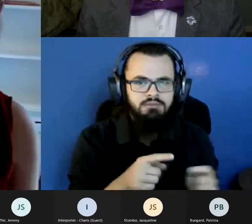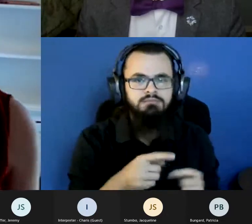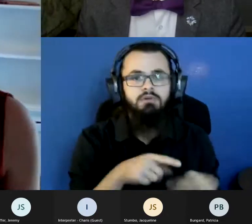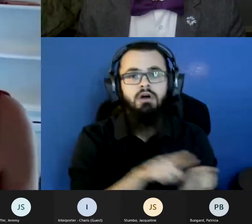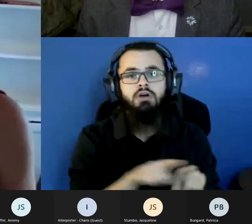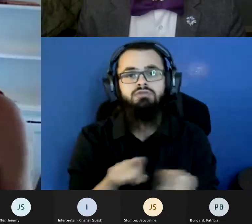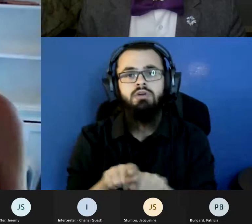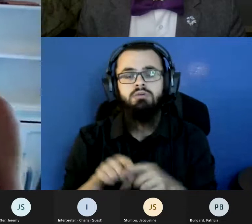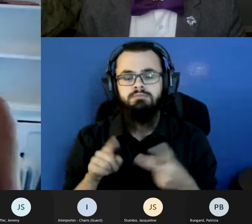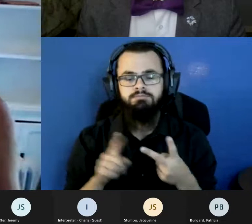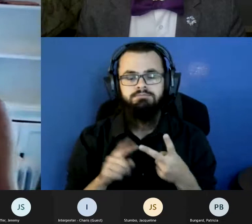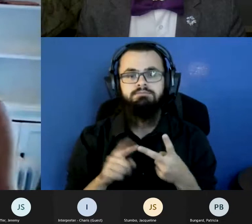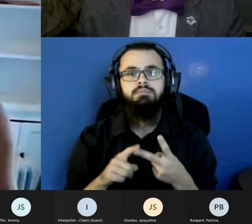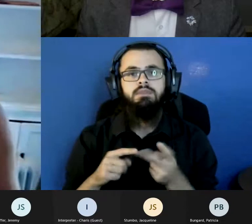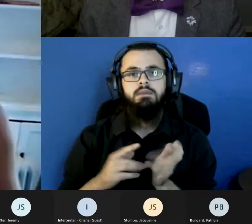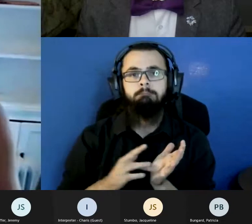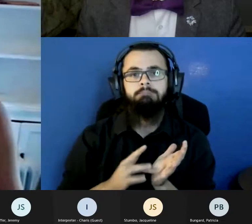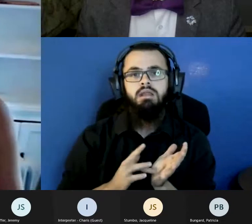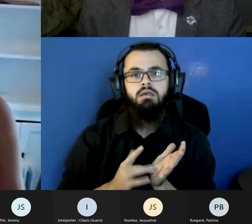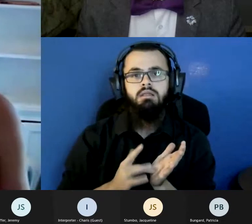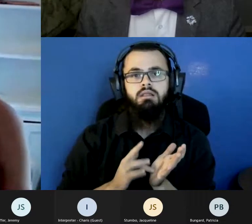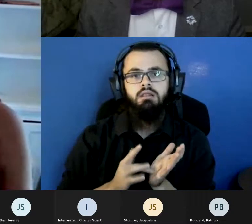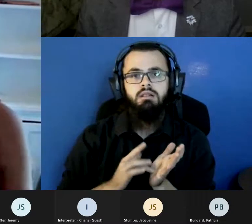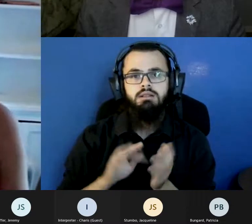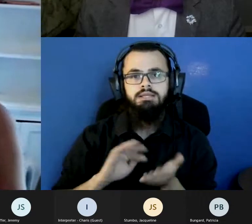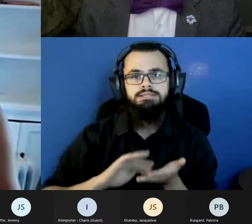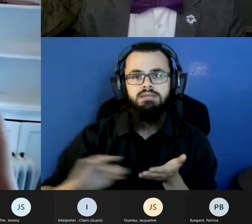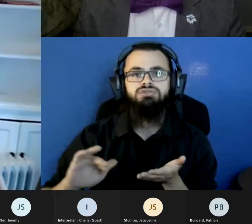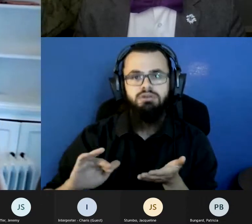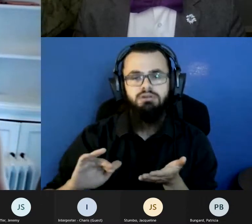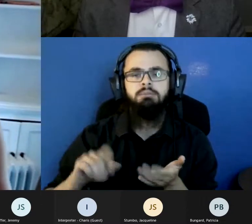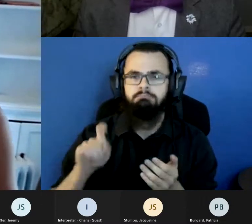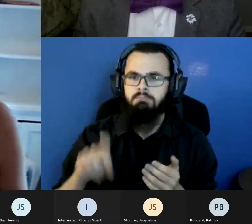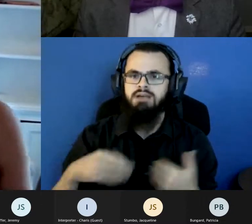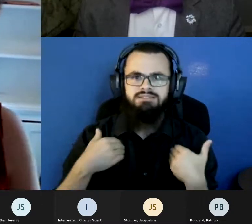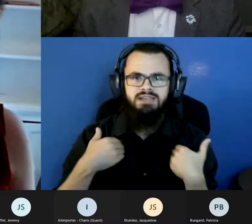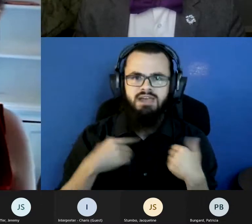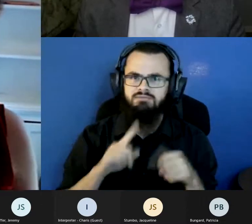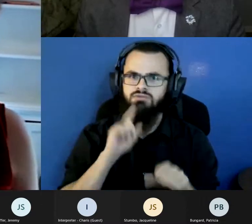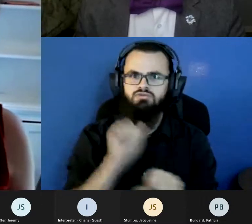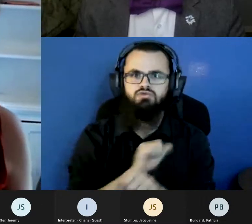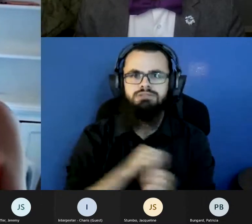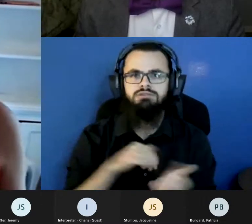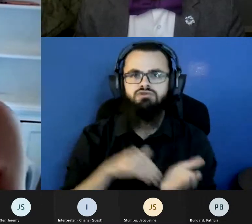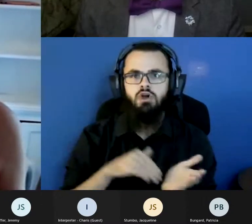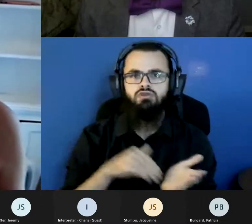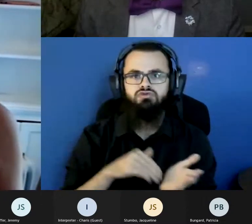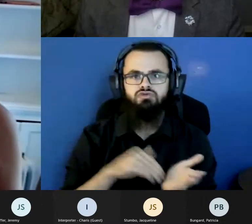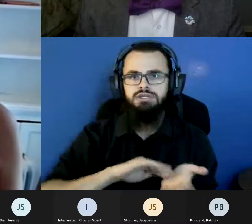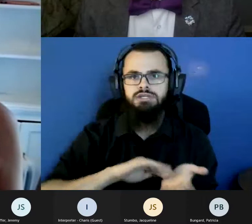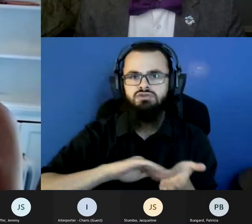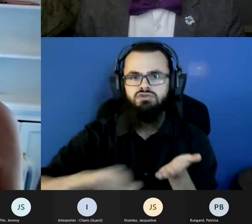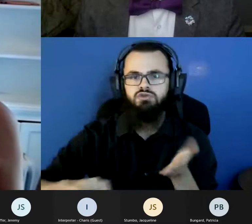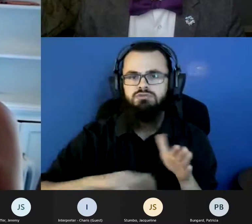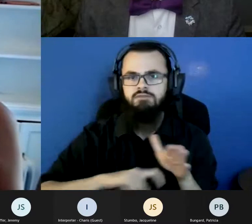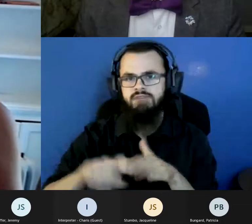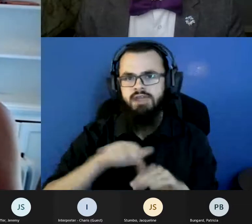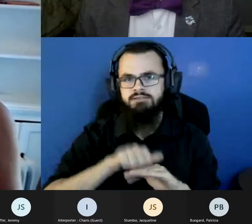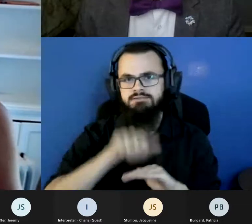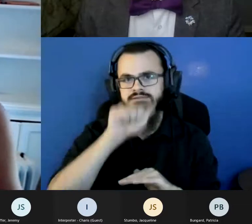medical excuse faxed from a physician that says why they can't wear one. And then they go through the same